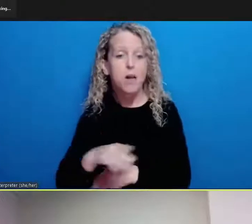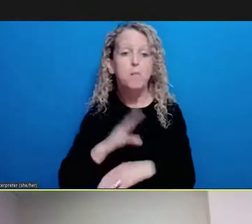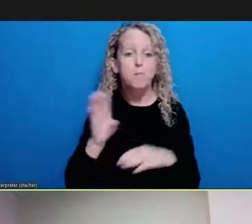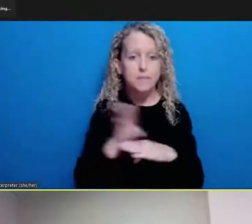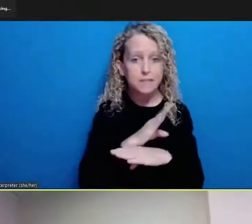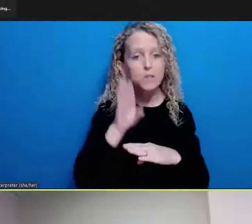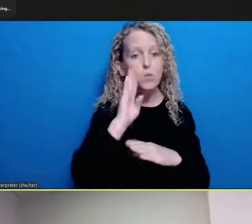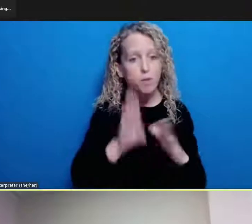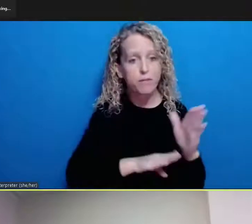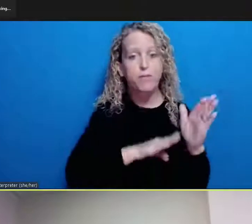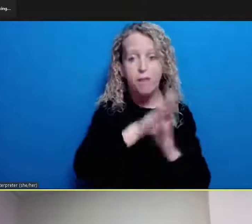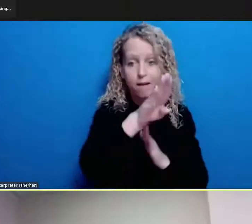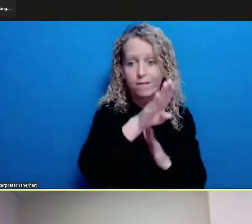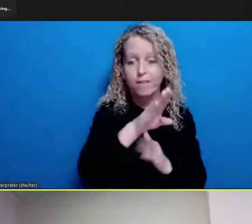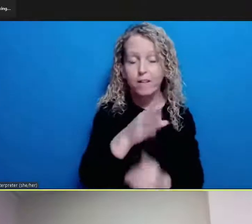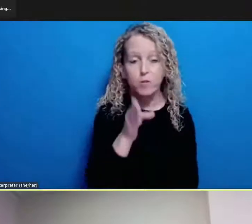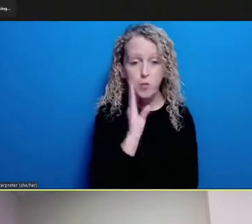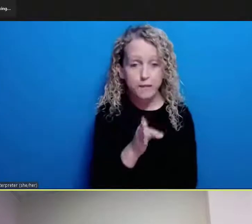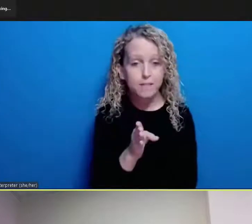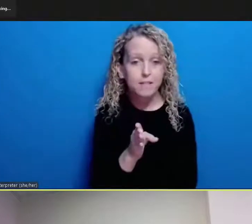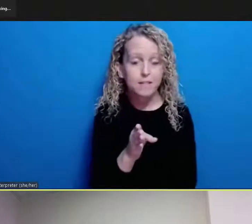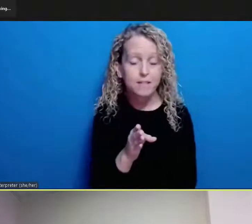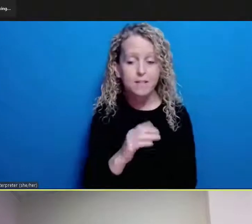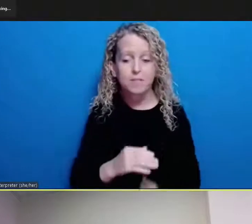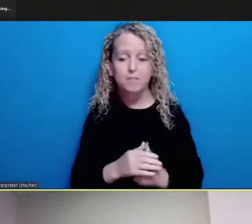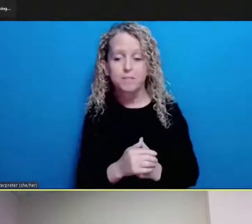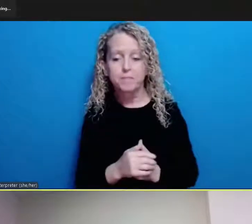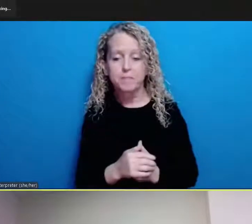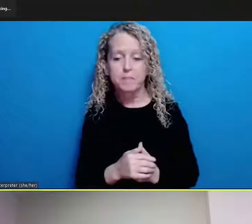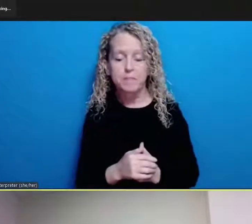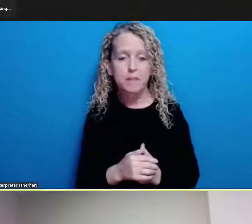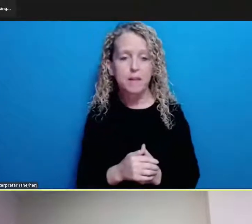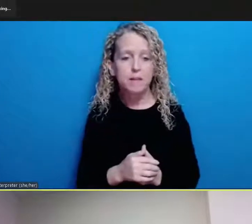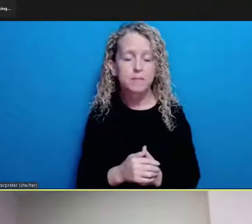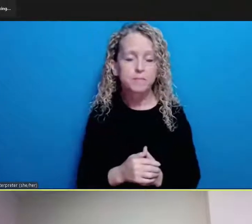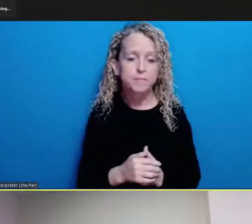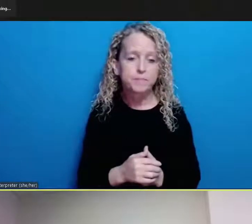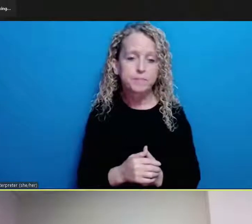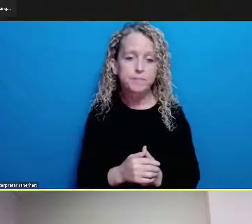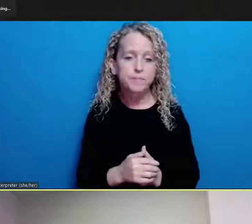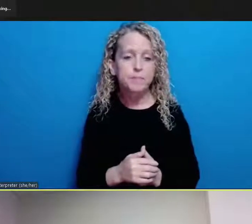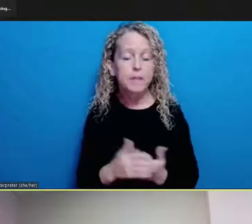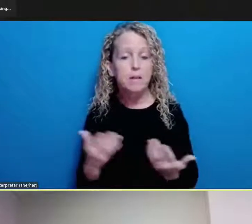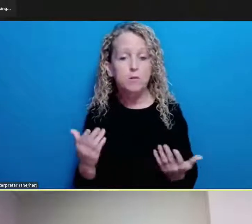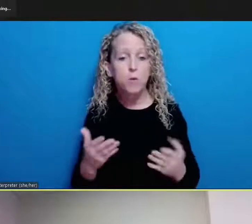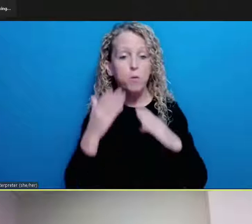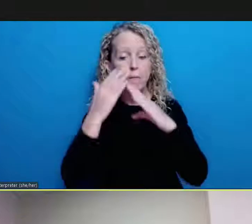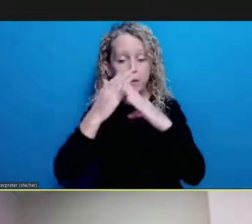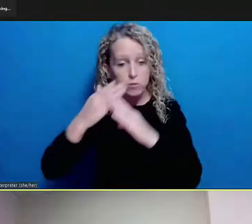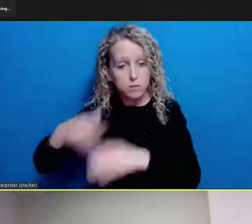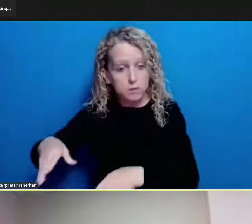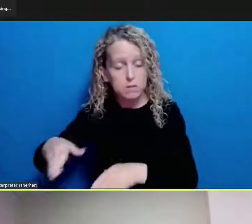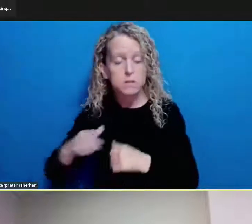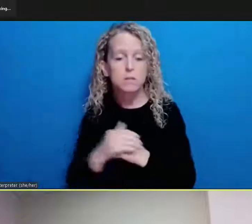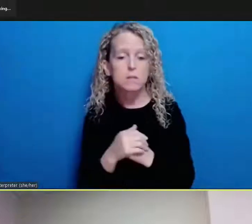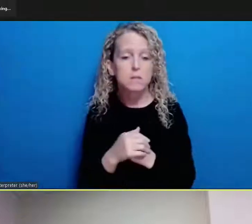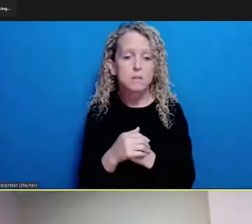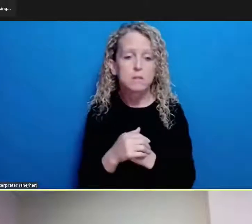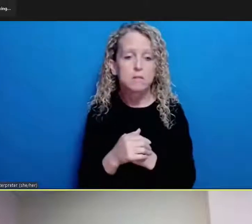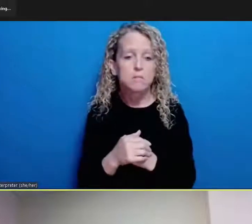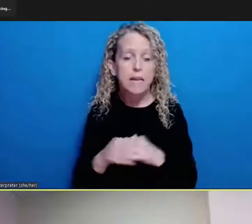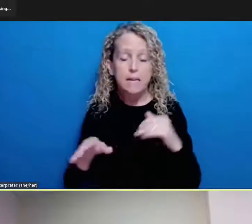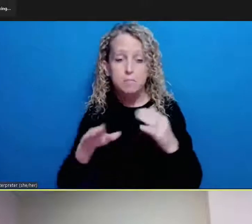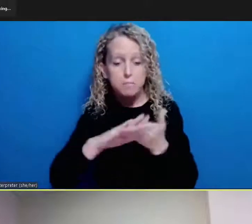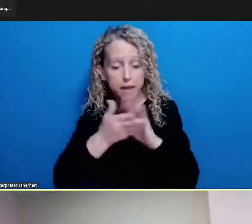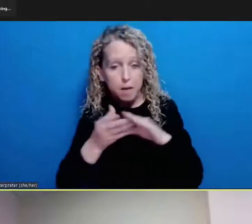that by not all accessibility improvements or removals of barriers cost a lot of money.